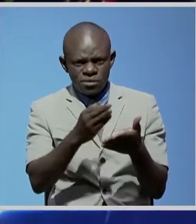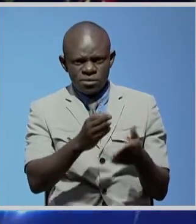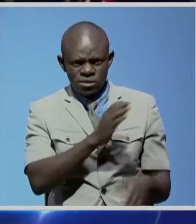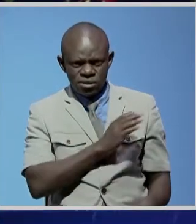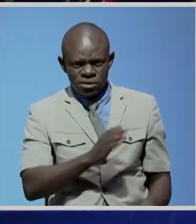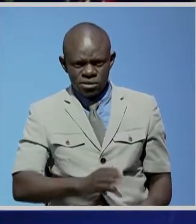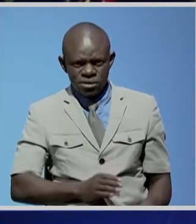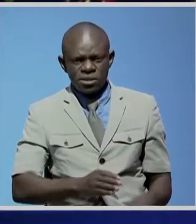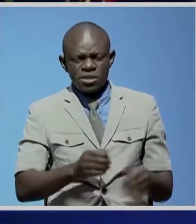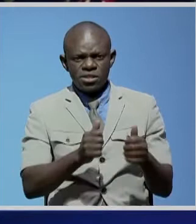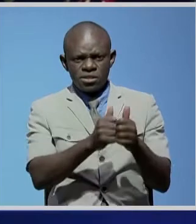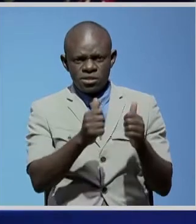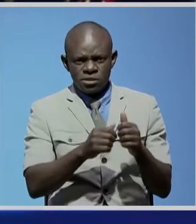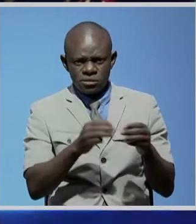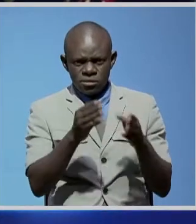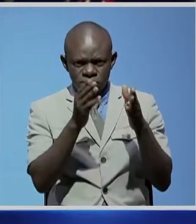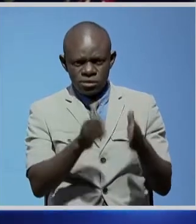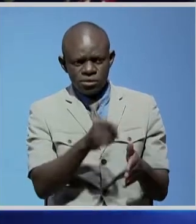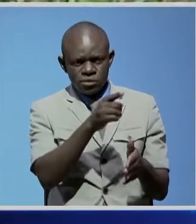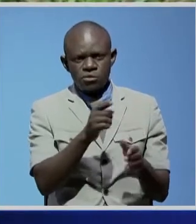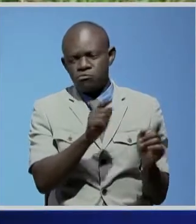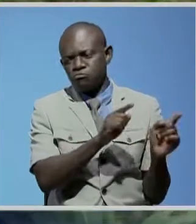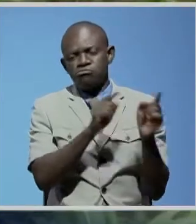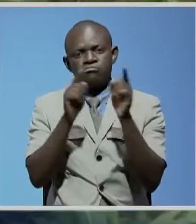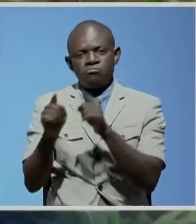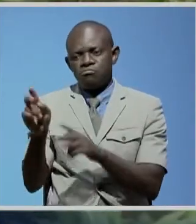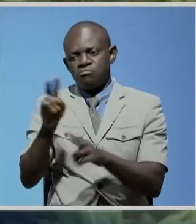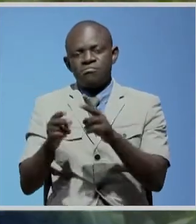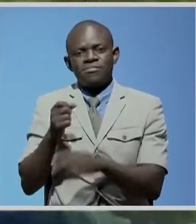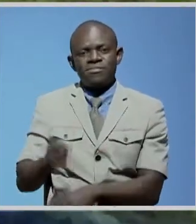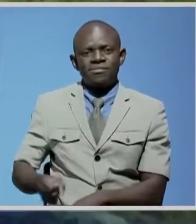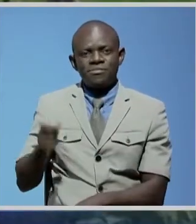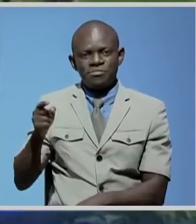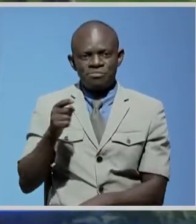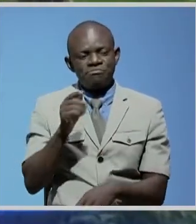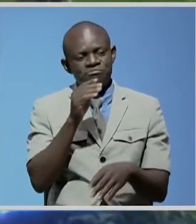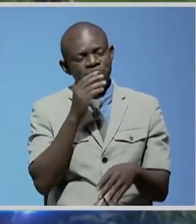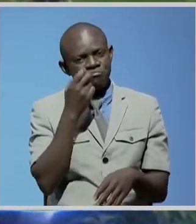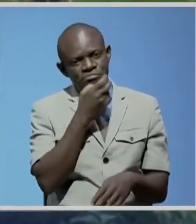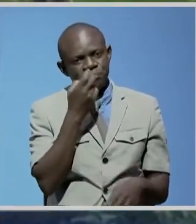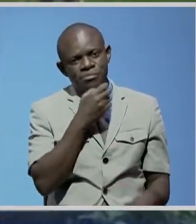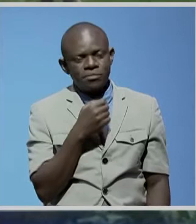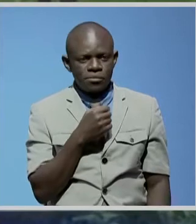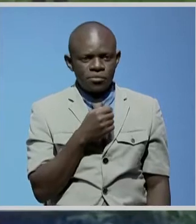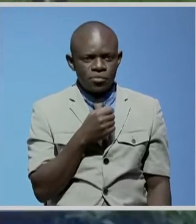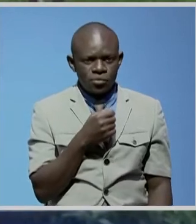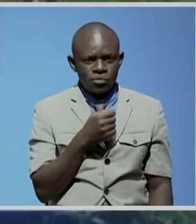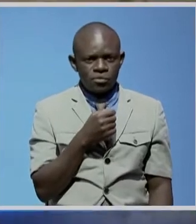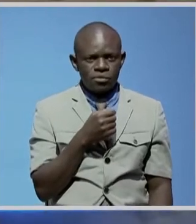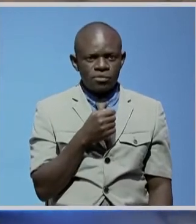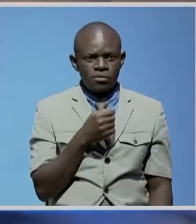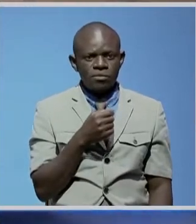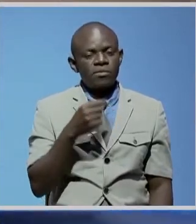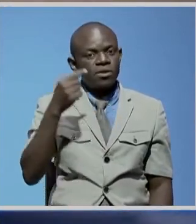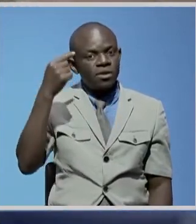on him. Details are in this report. Government targets to ensure that every farmer receives inputs on time under